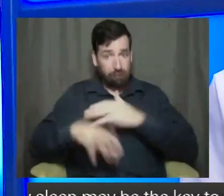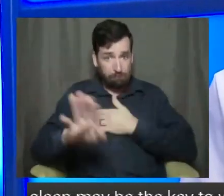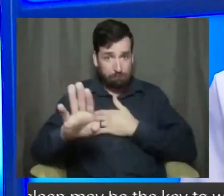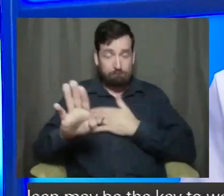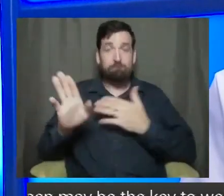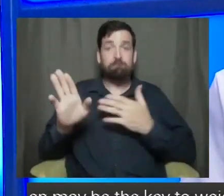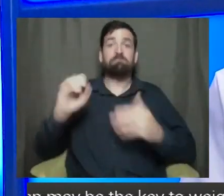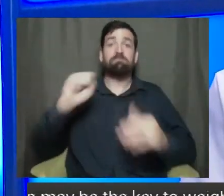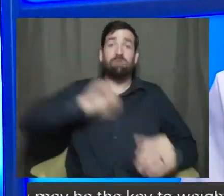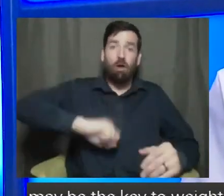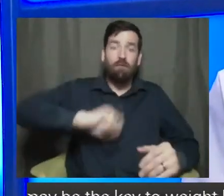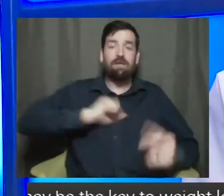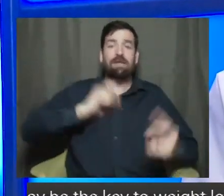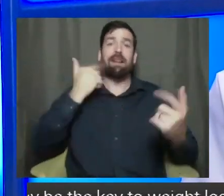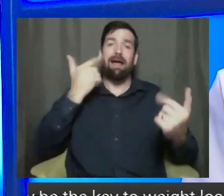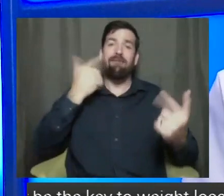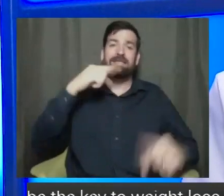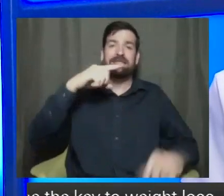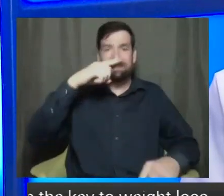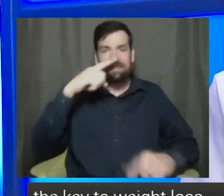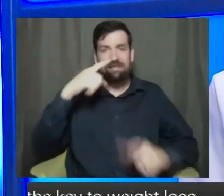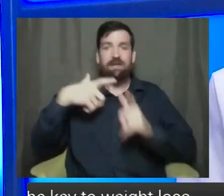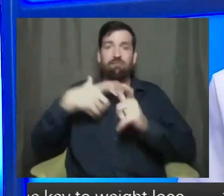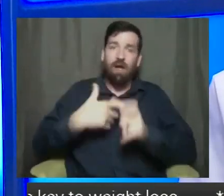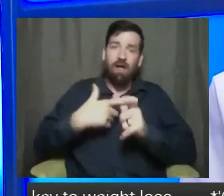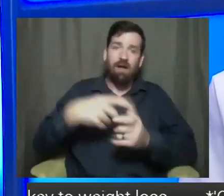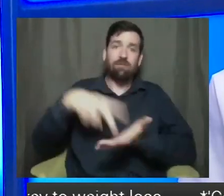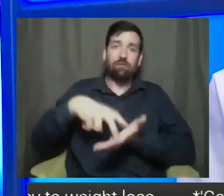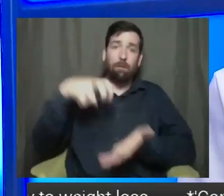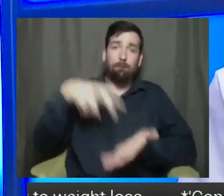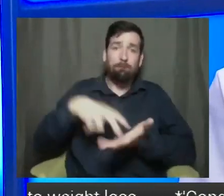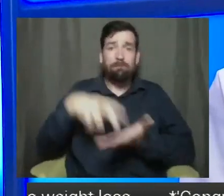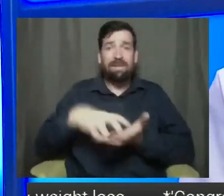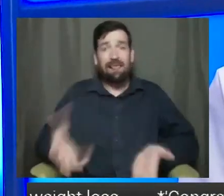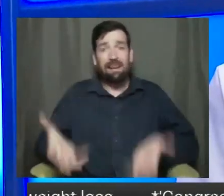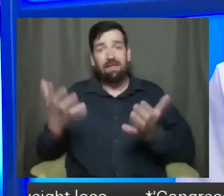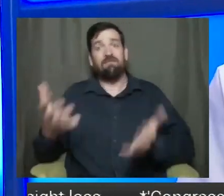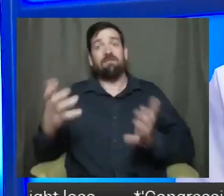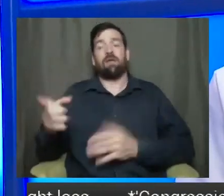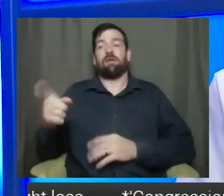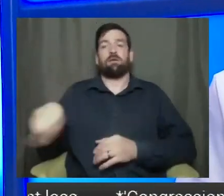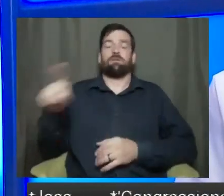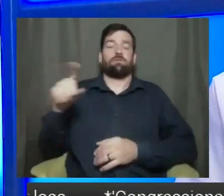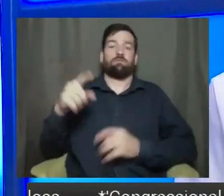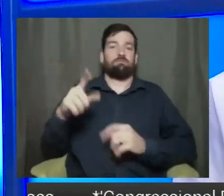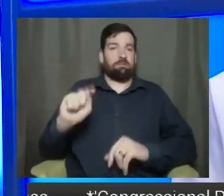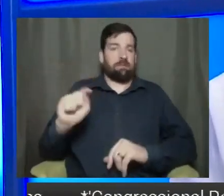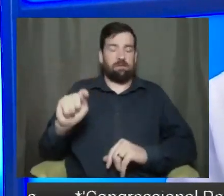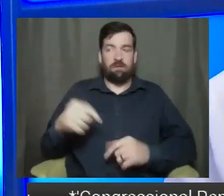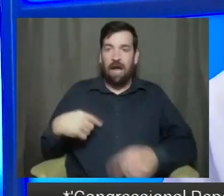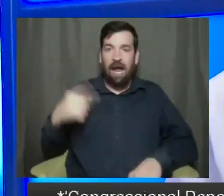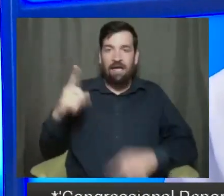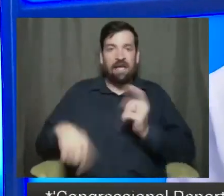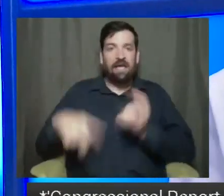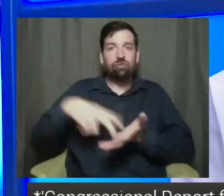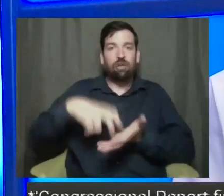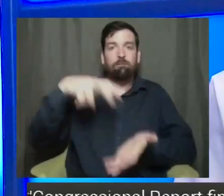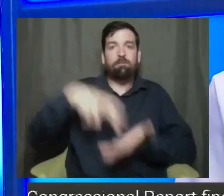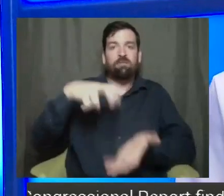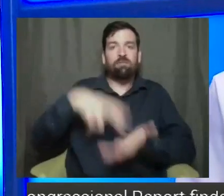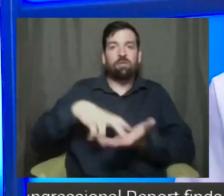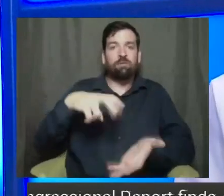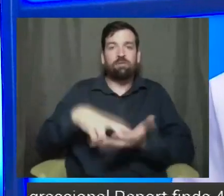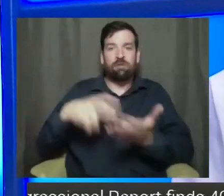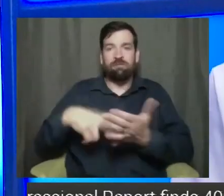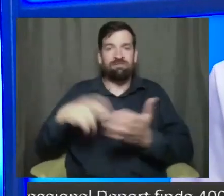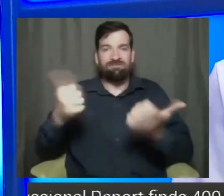laughing, sneezing, running, jumping, bending, lifting. I have women who come in and tell me, I can't jump on the trampoline with my kids anymore because I know